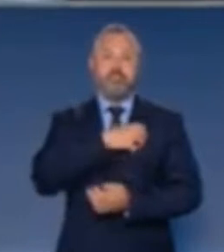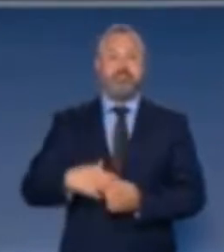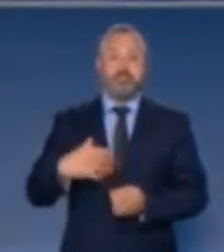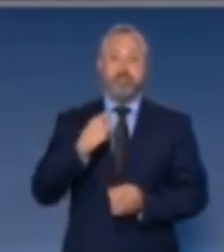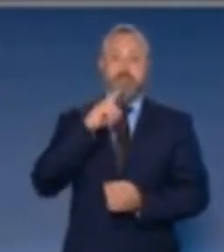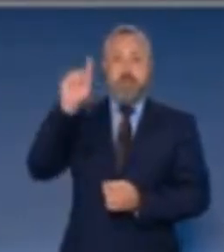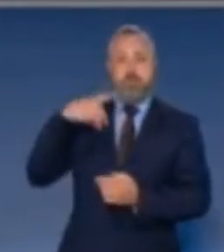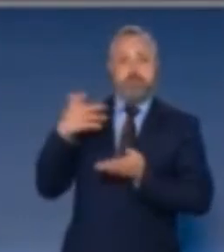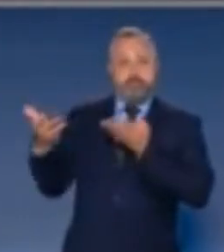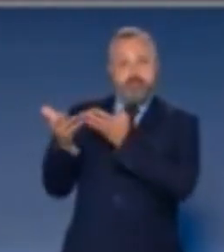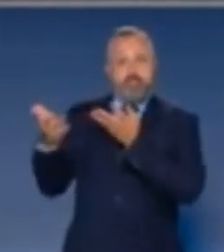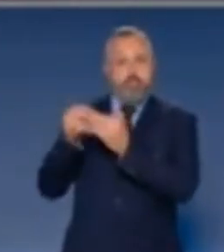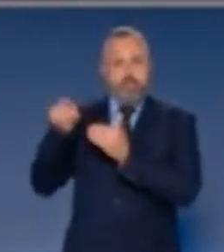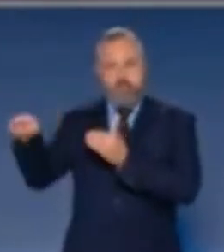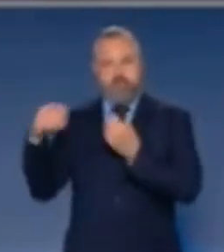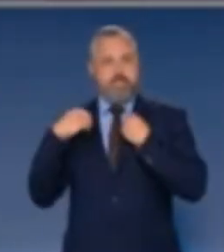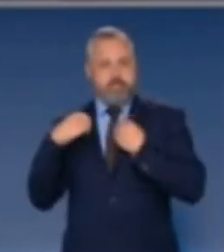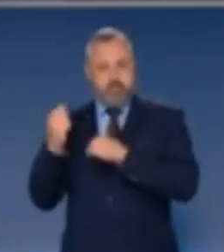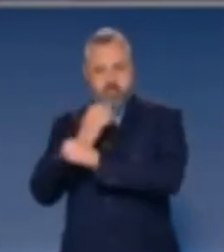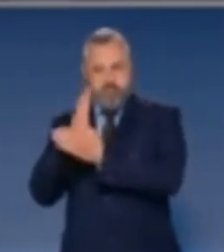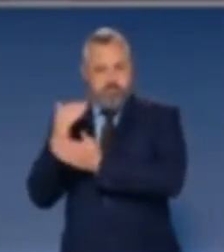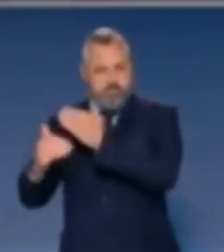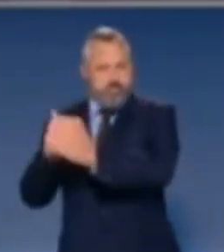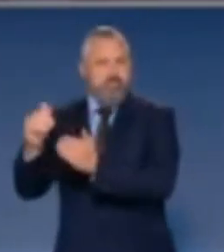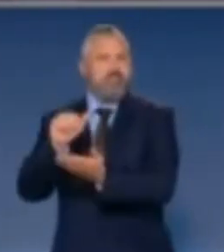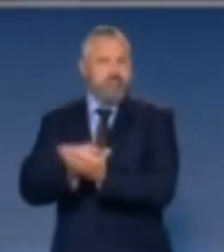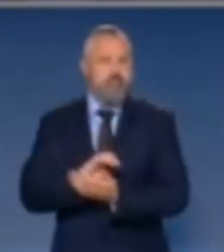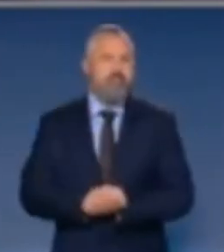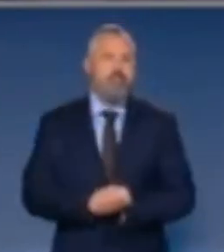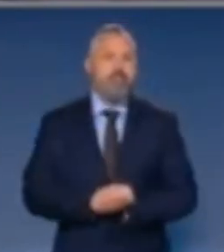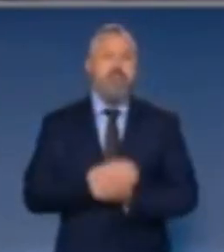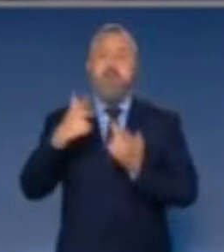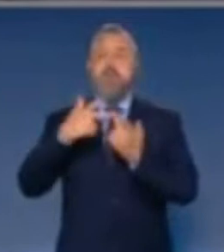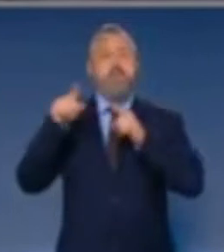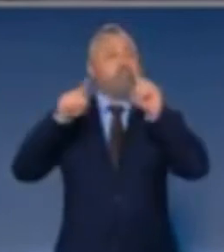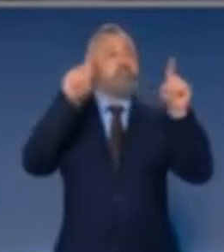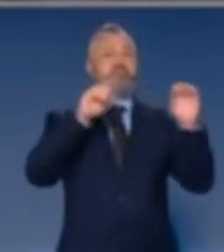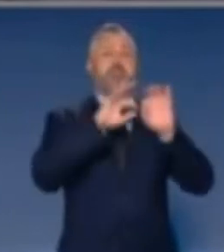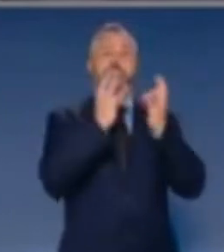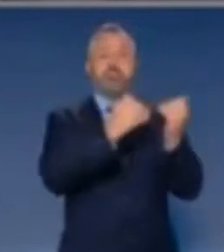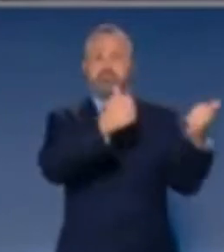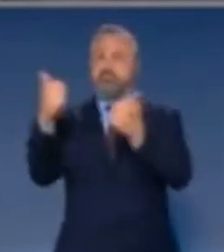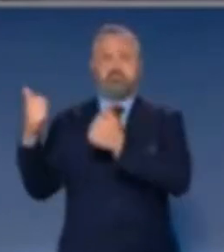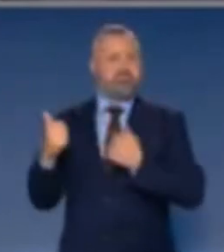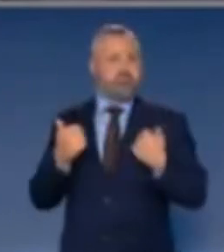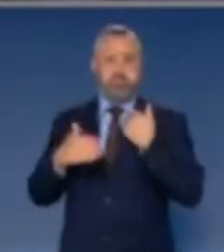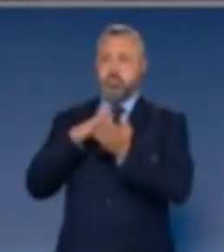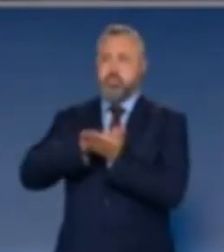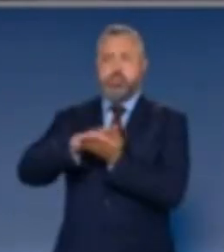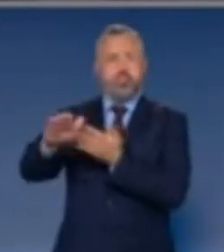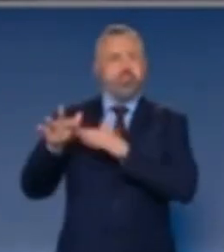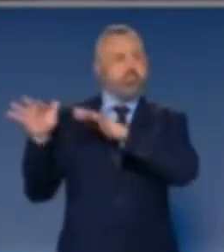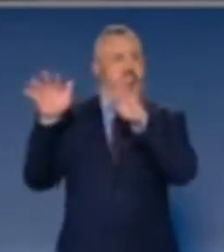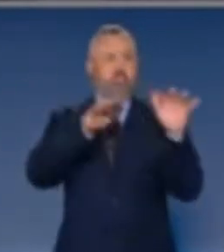on a number of facilities elsewhere without incident, with appropriate numbers. I know that the department worked with them through the night to ensure